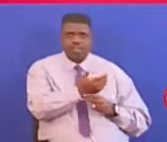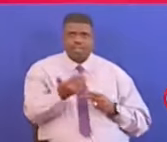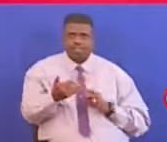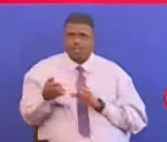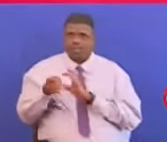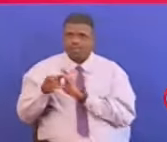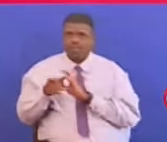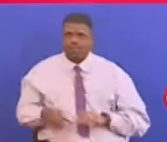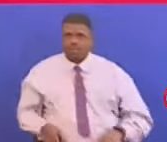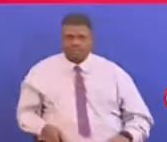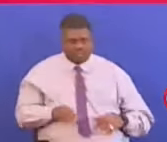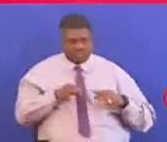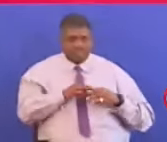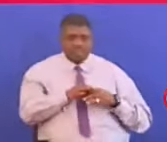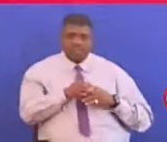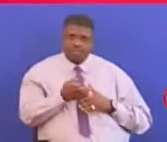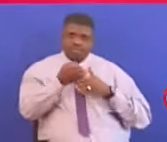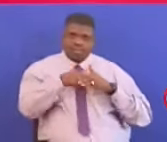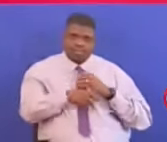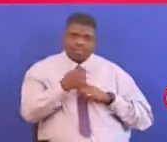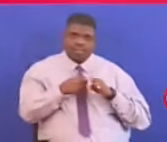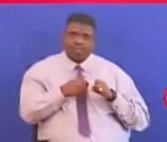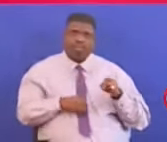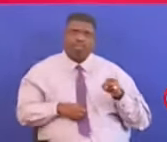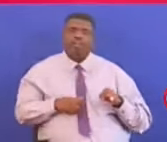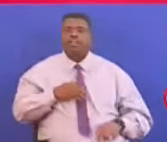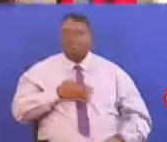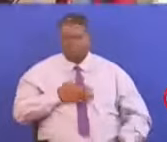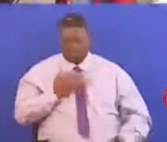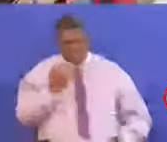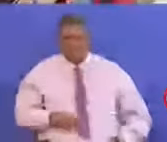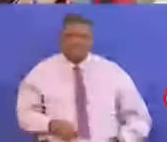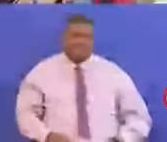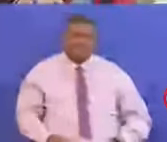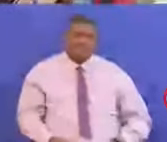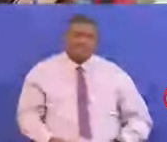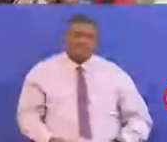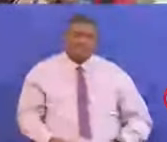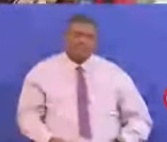So connectivity and integration is what is going to thank bring us forward. Thank you very much. Thank you. Thank you.